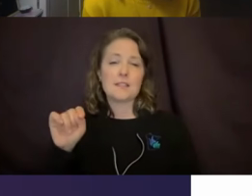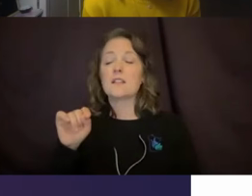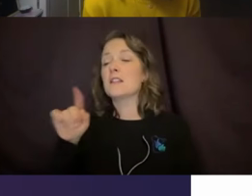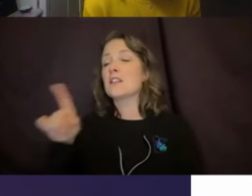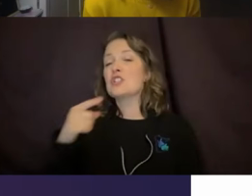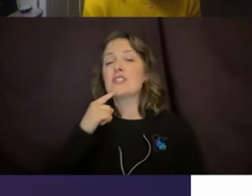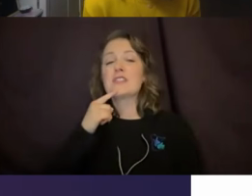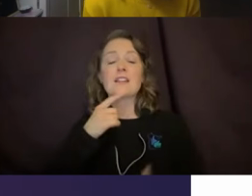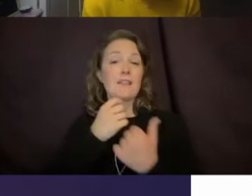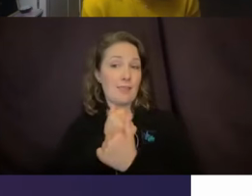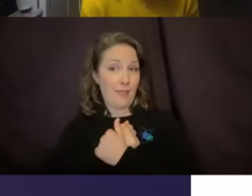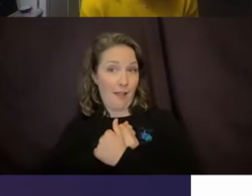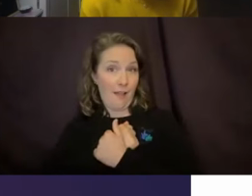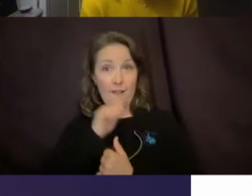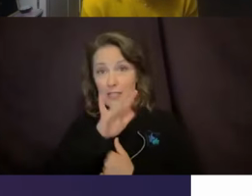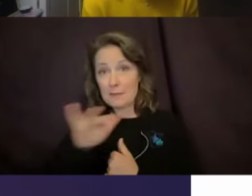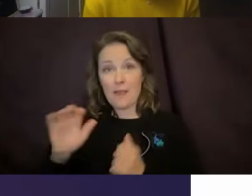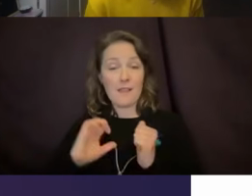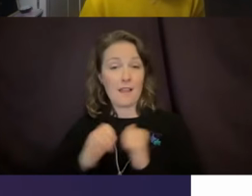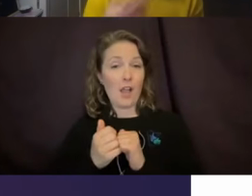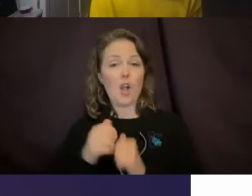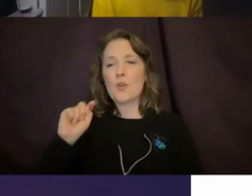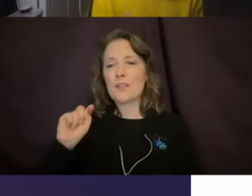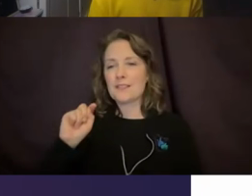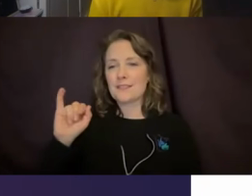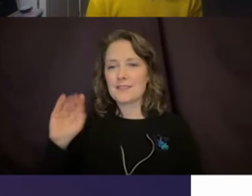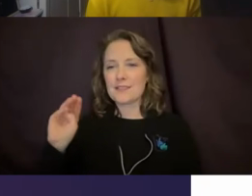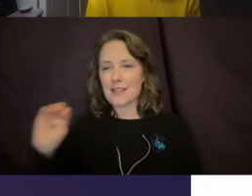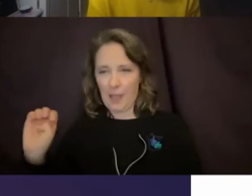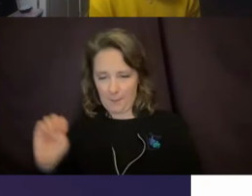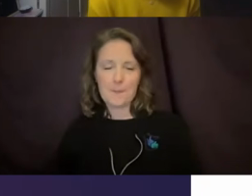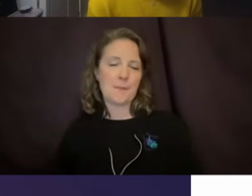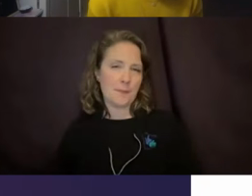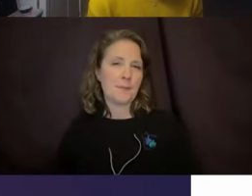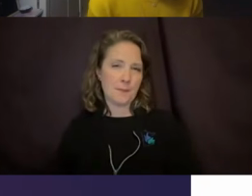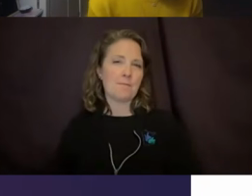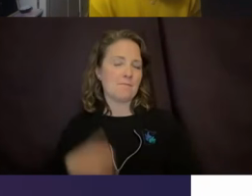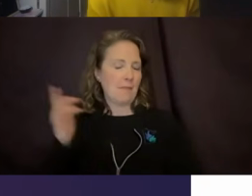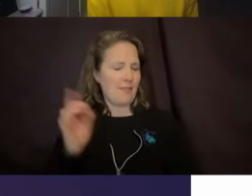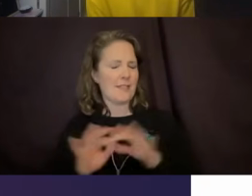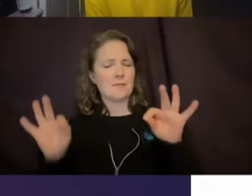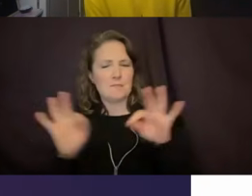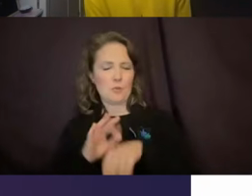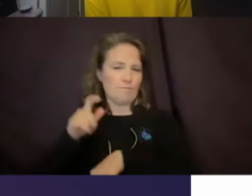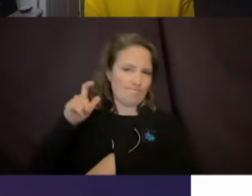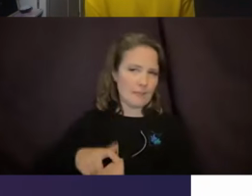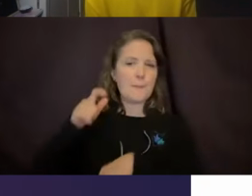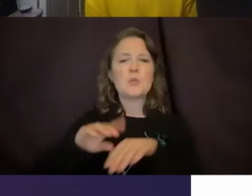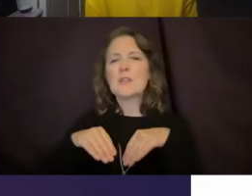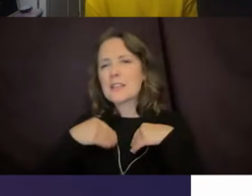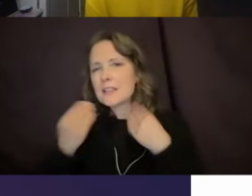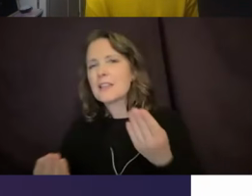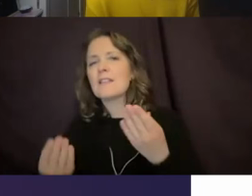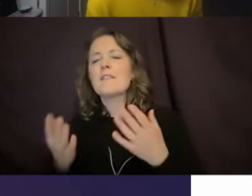is spelled Time, time, right? And I think that that is really huge for this, of being able to give